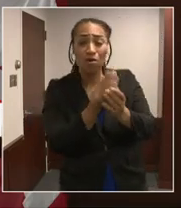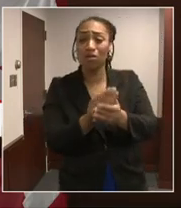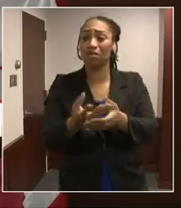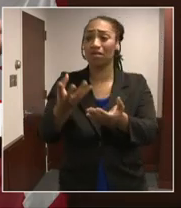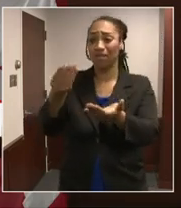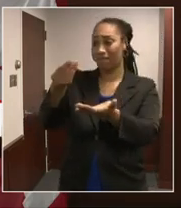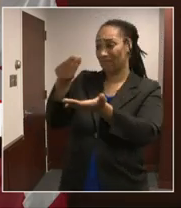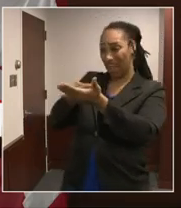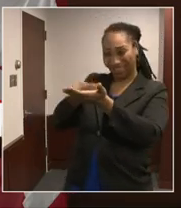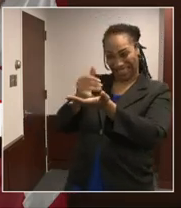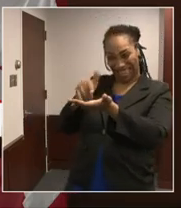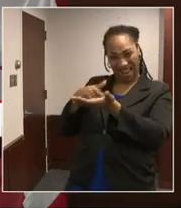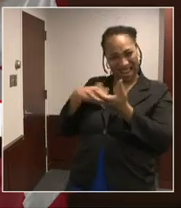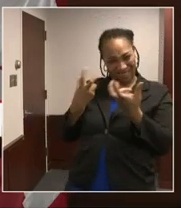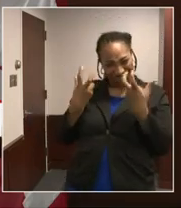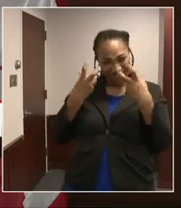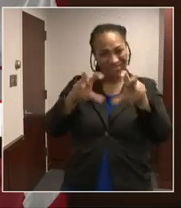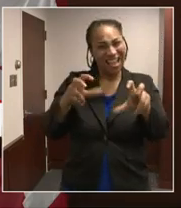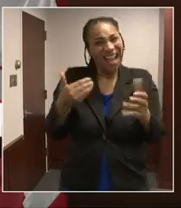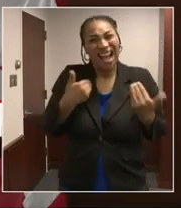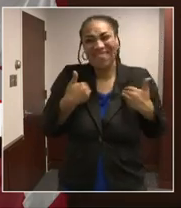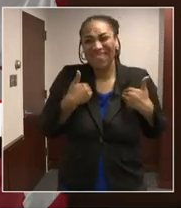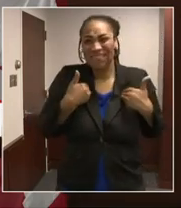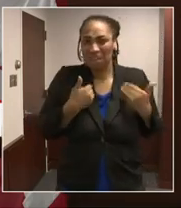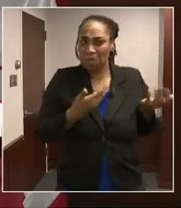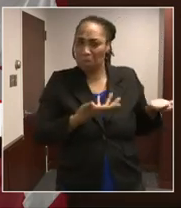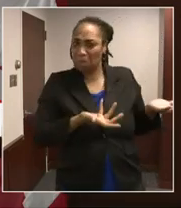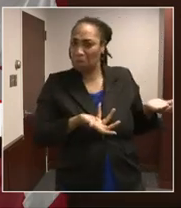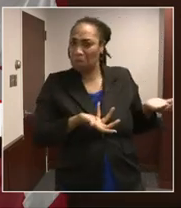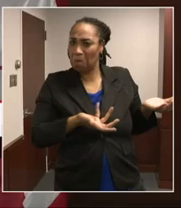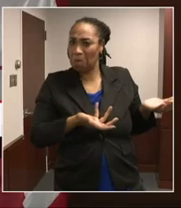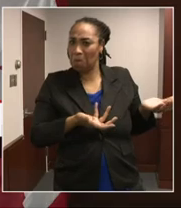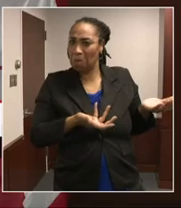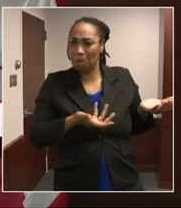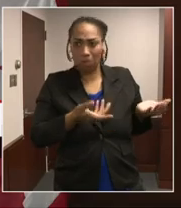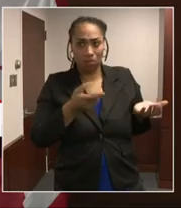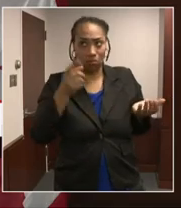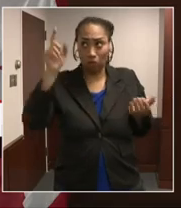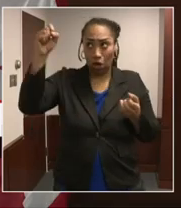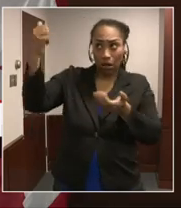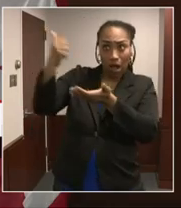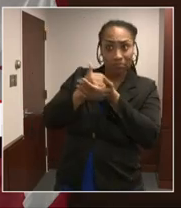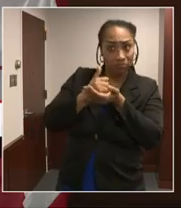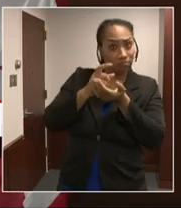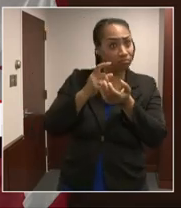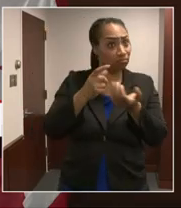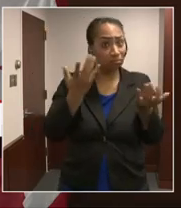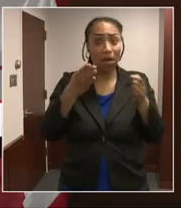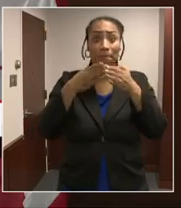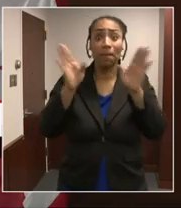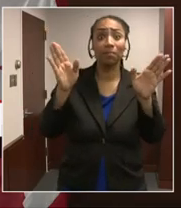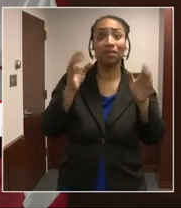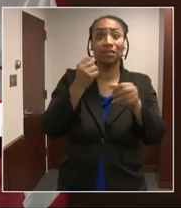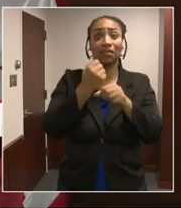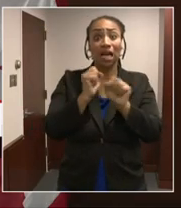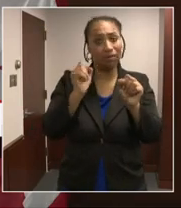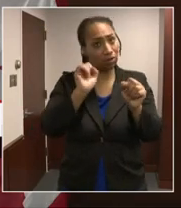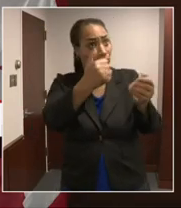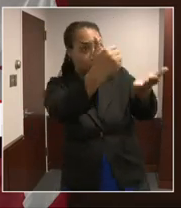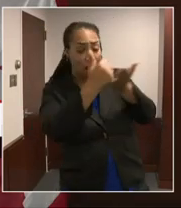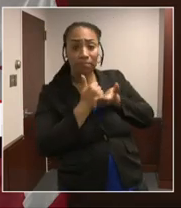into infrastructure. So they can help. On public safety, they can help. They can make sure we have